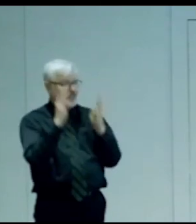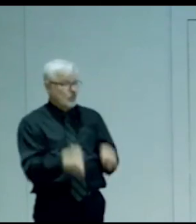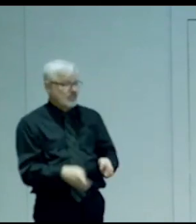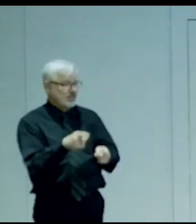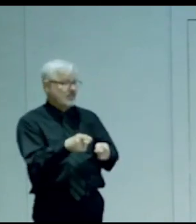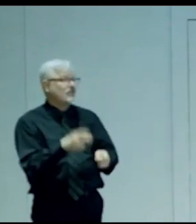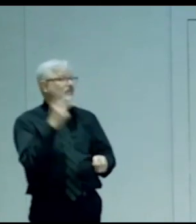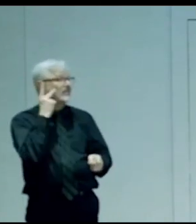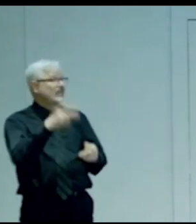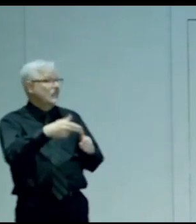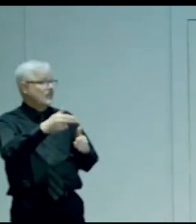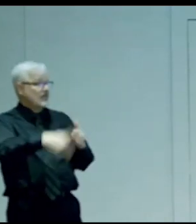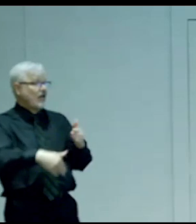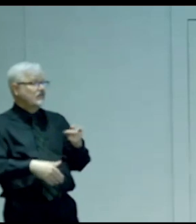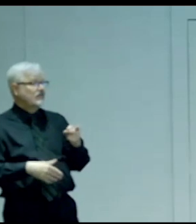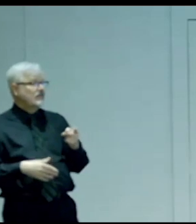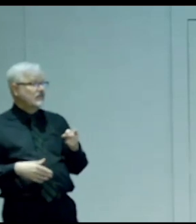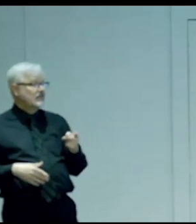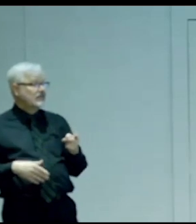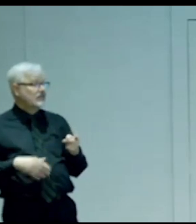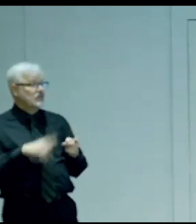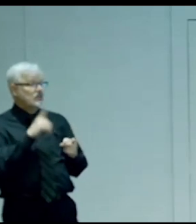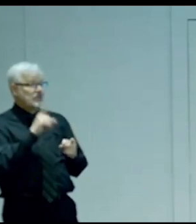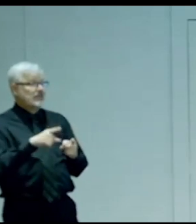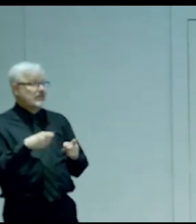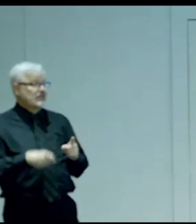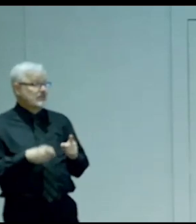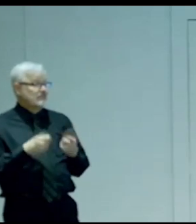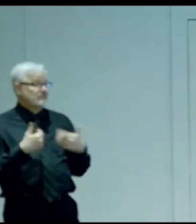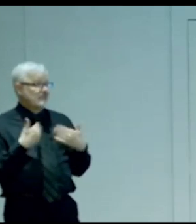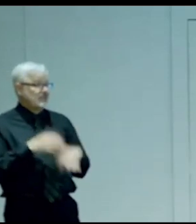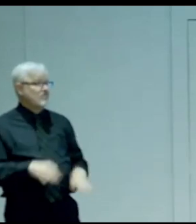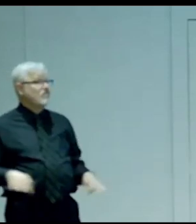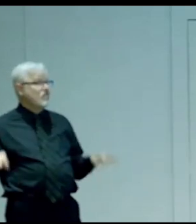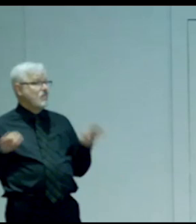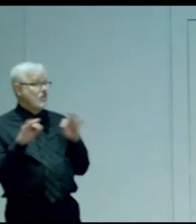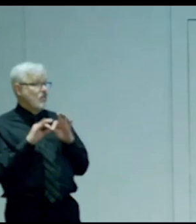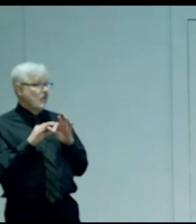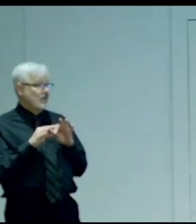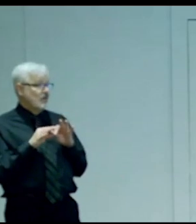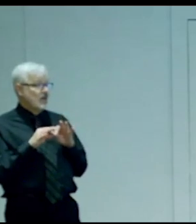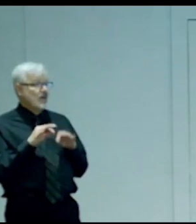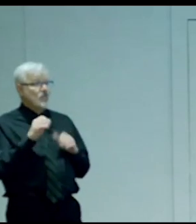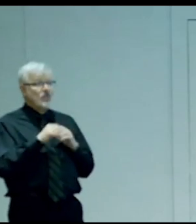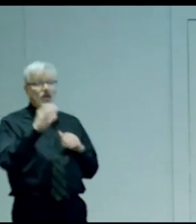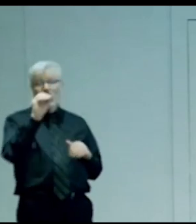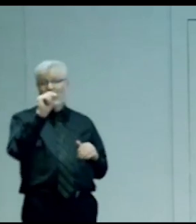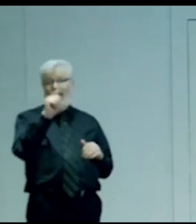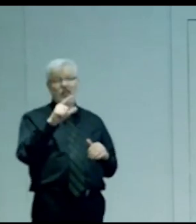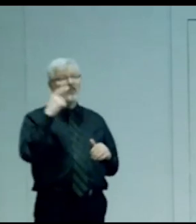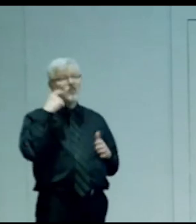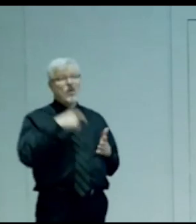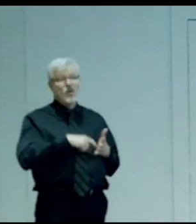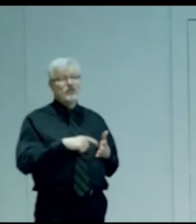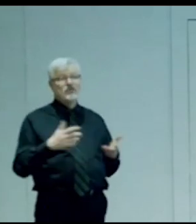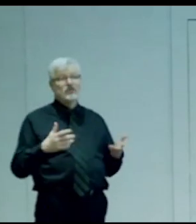results, especially, I think, really striking and important around the OTL, where you would have hoped there would